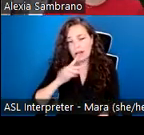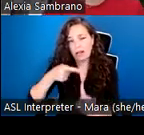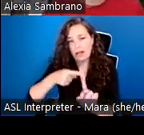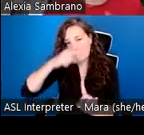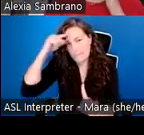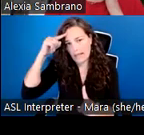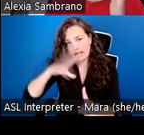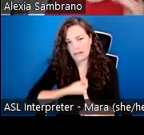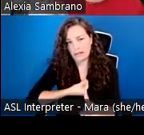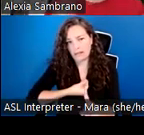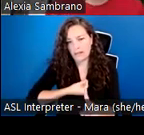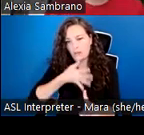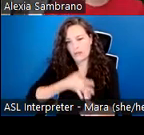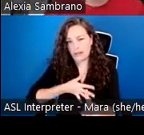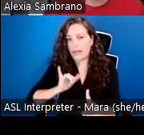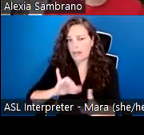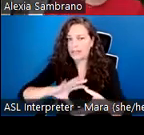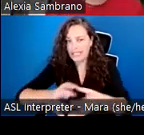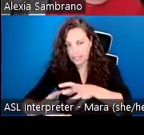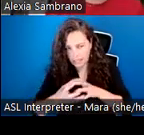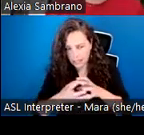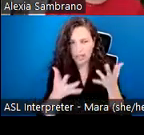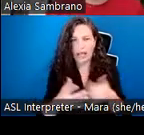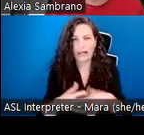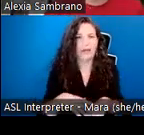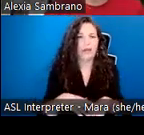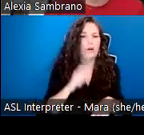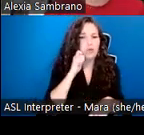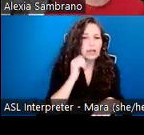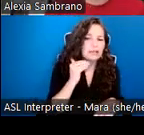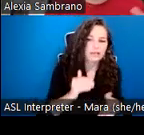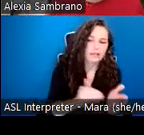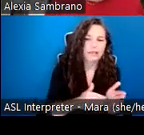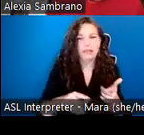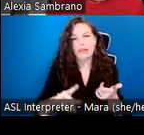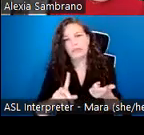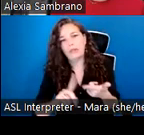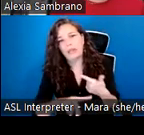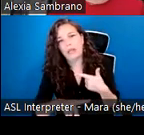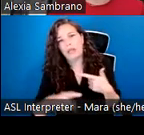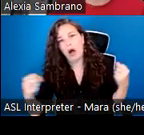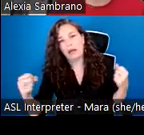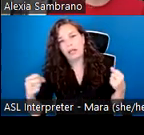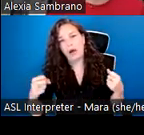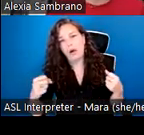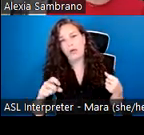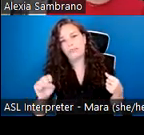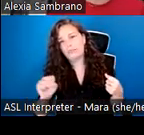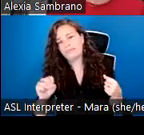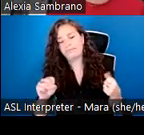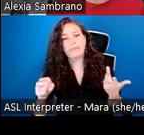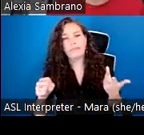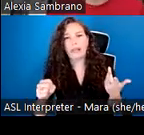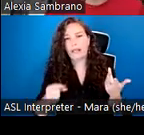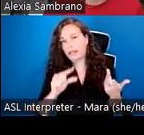gender. Racism, sexism, homophobia, biphobia, transphobia are also at play when we're discussing understanding